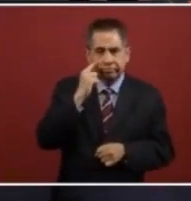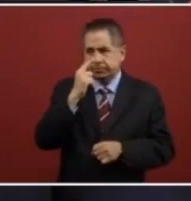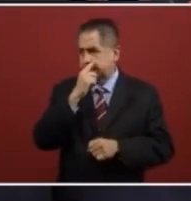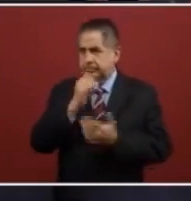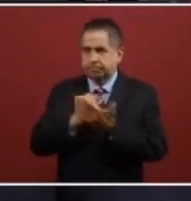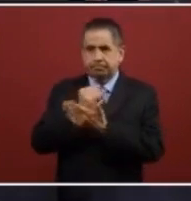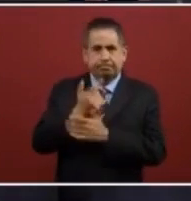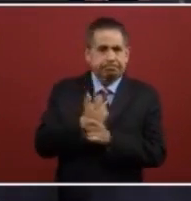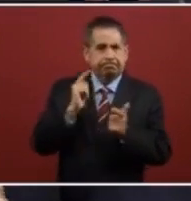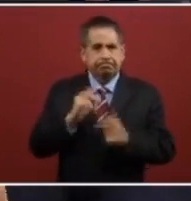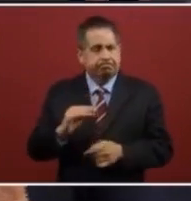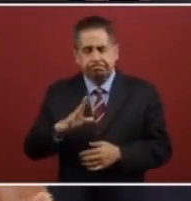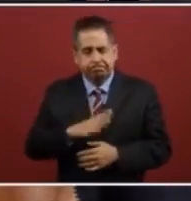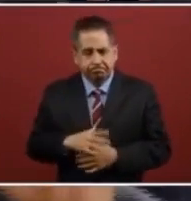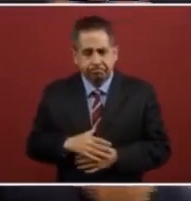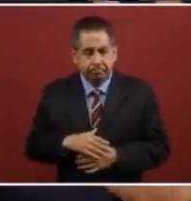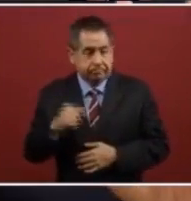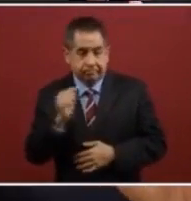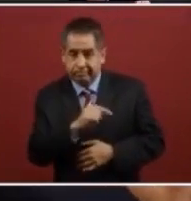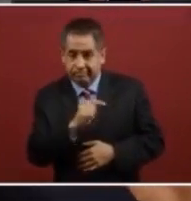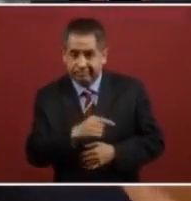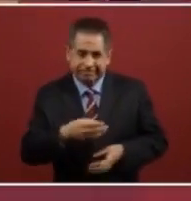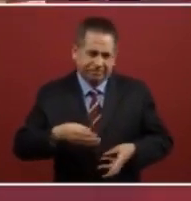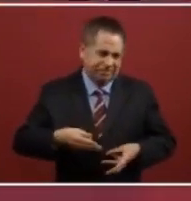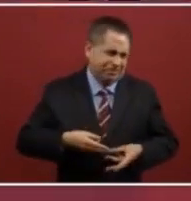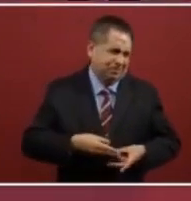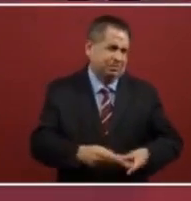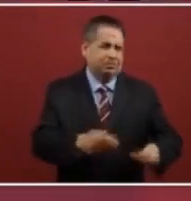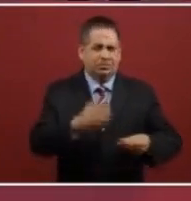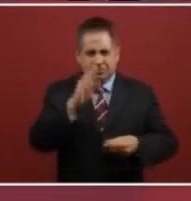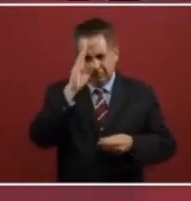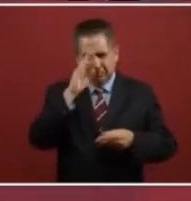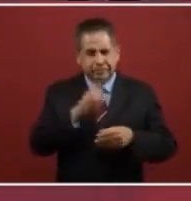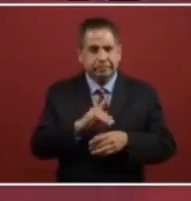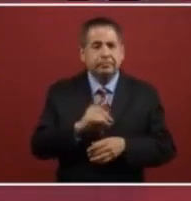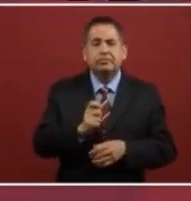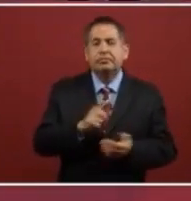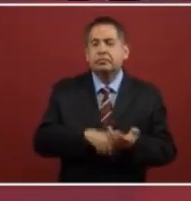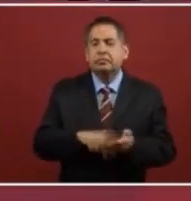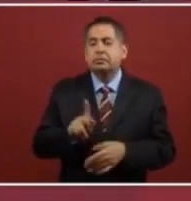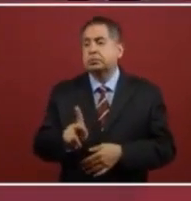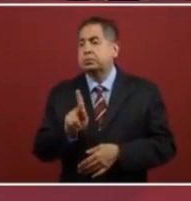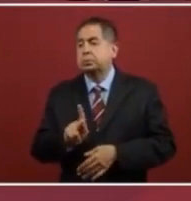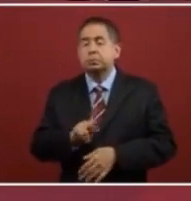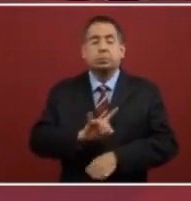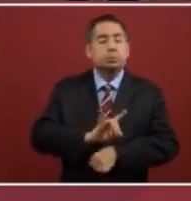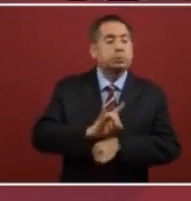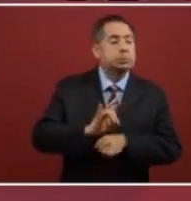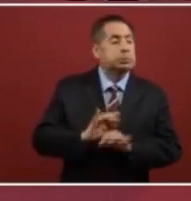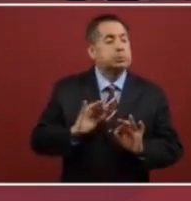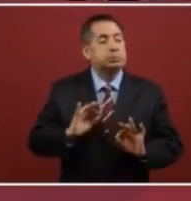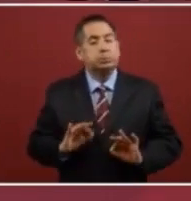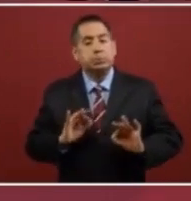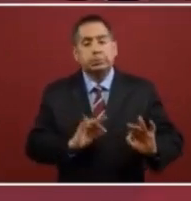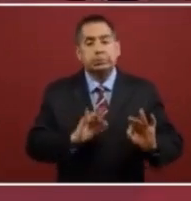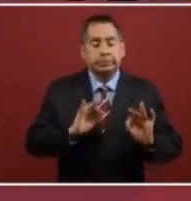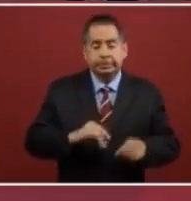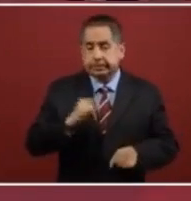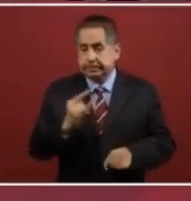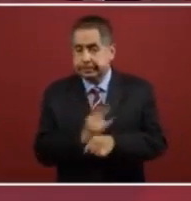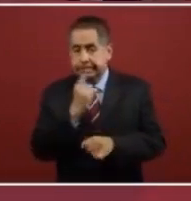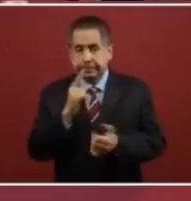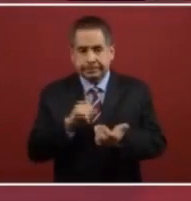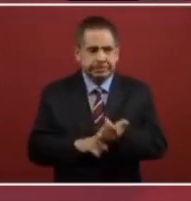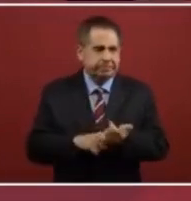there was no Se democracy. gastaba mucho There was a lot of en guardar money las apariencias was spent on maintaining appearances